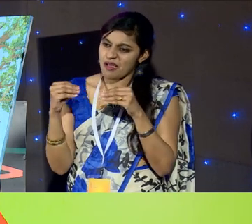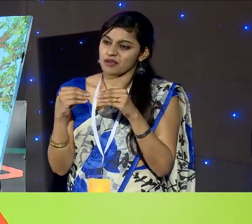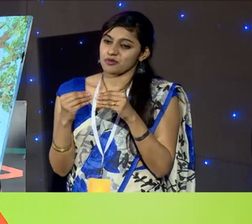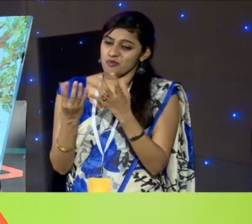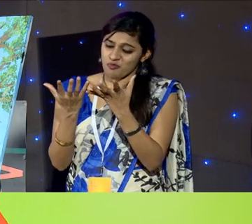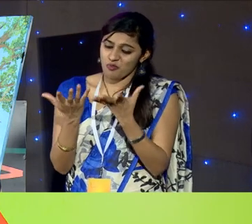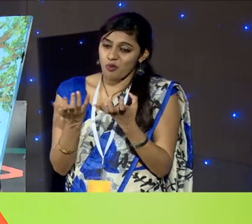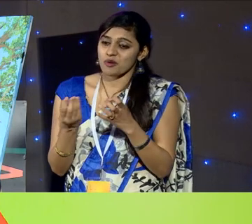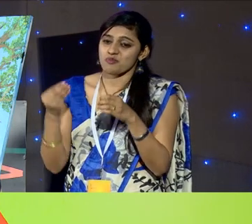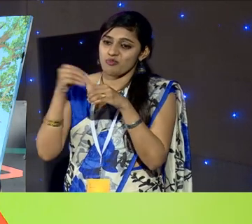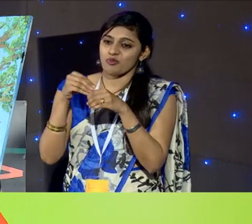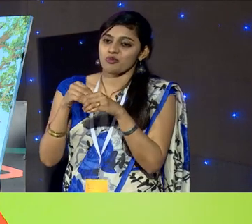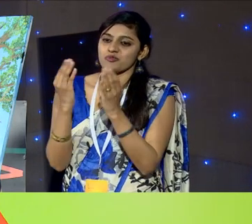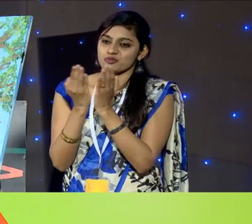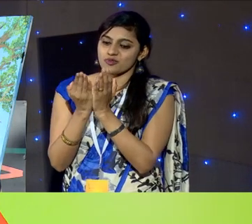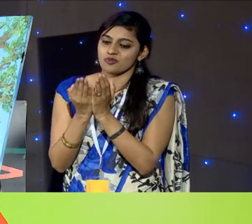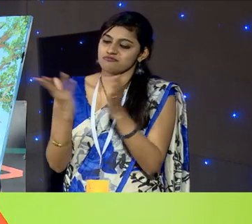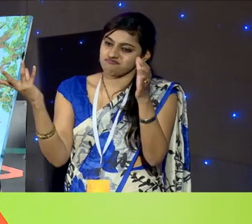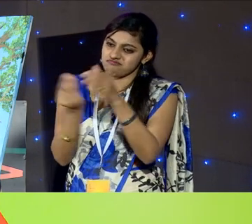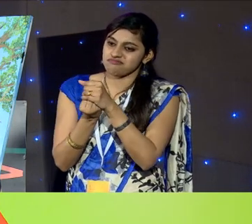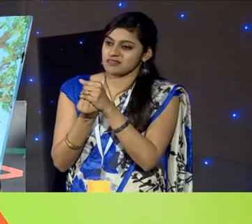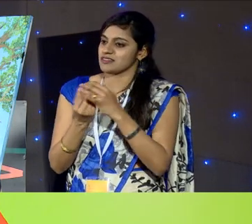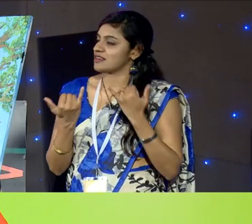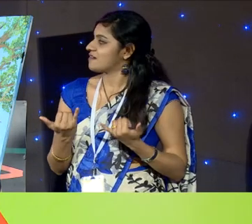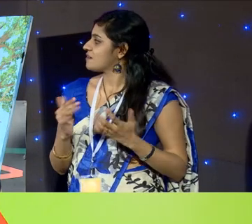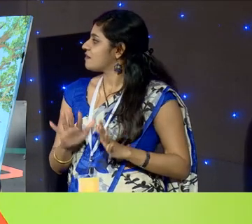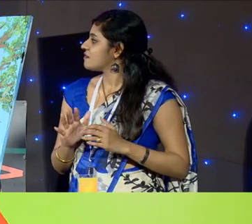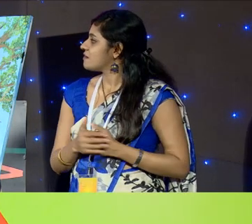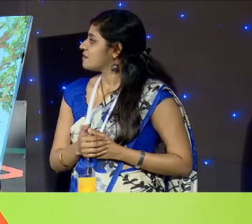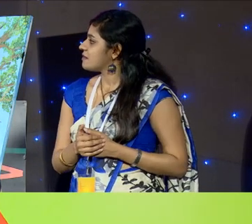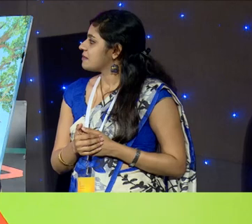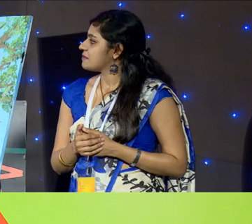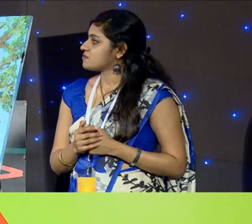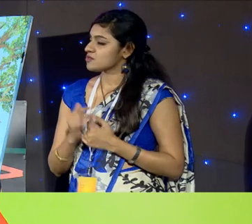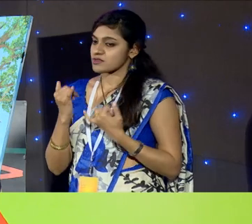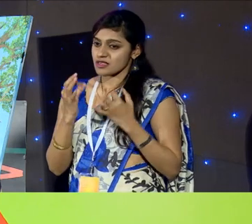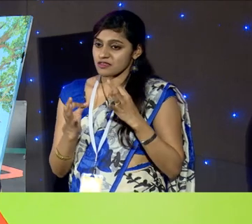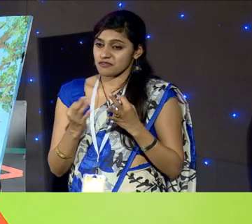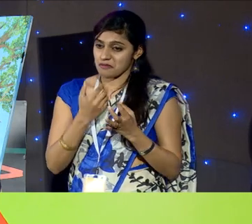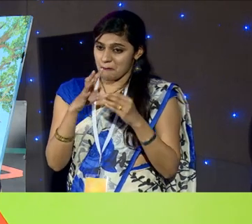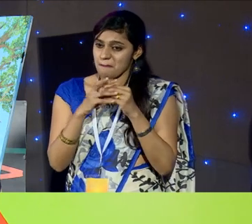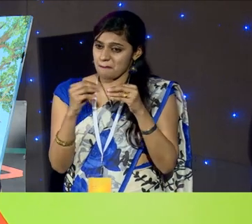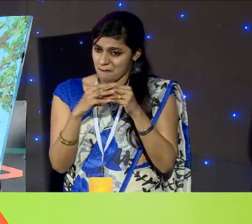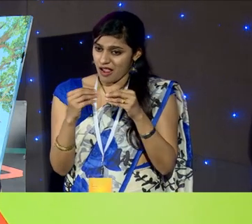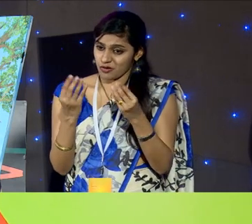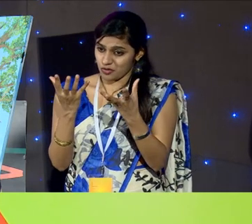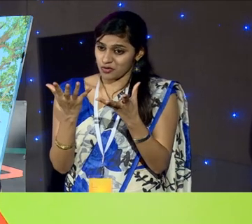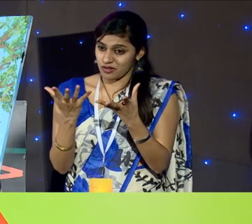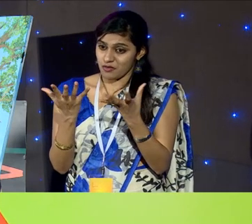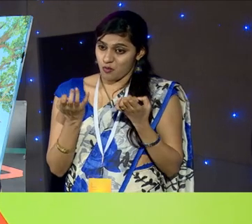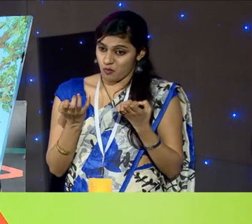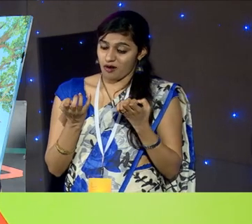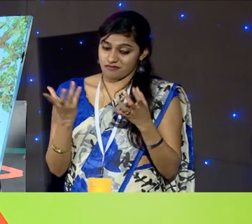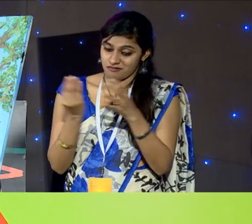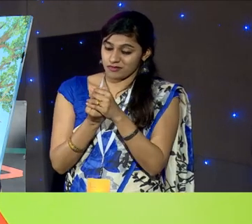education. And as I said, we won't mind sharing our expertise. I will love to come and have